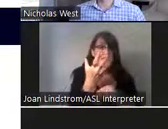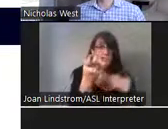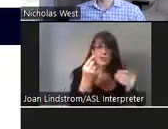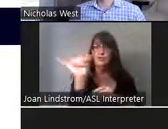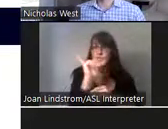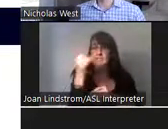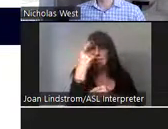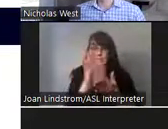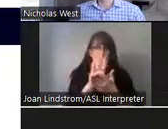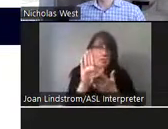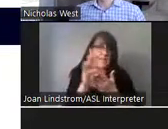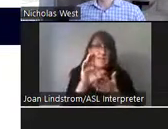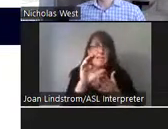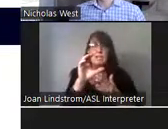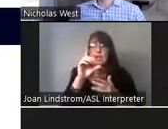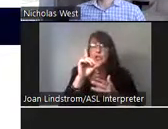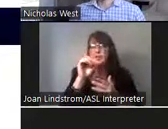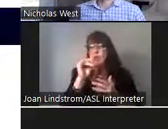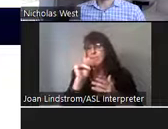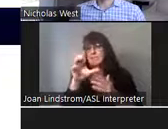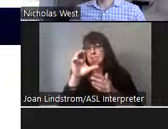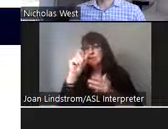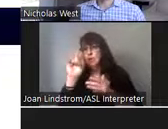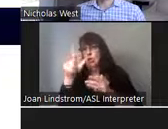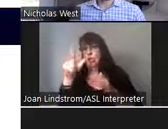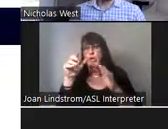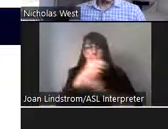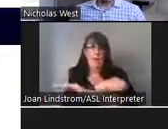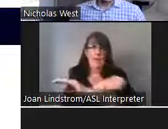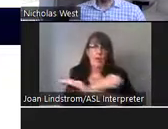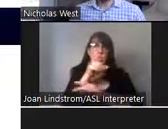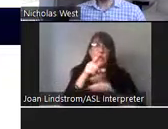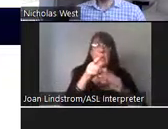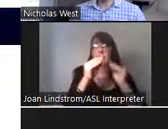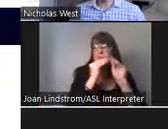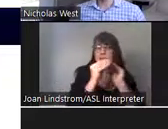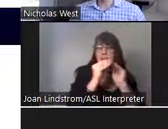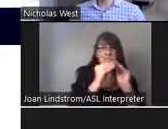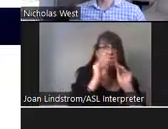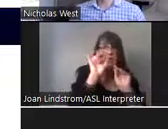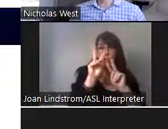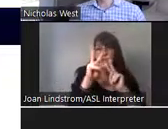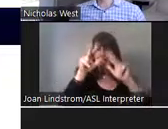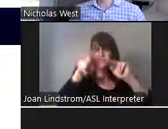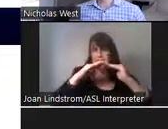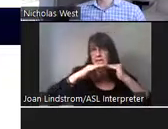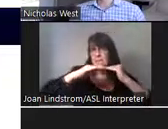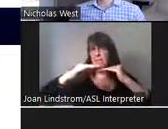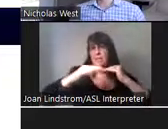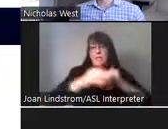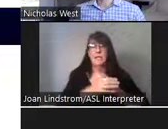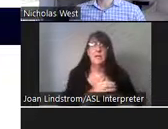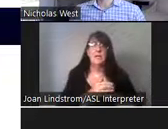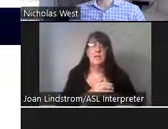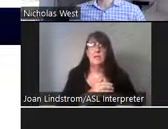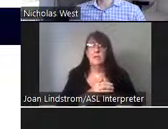clean domestic solar power. We have standards in our facility maintenance contracts that look at sustainability. And